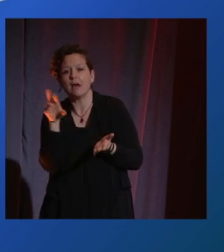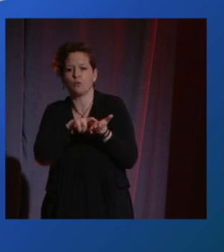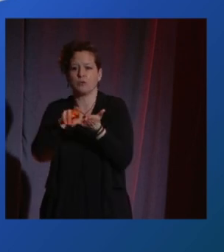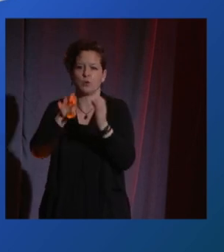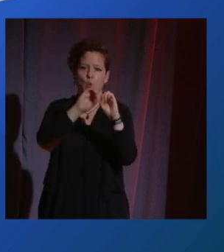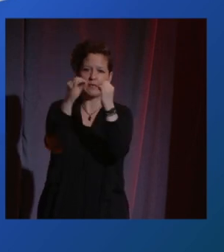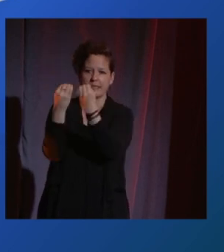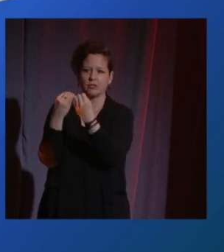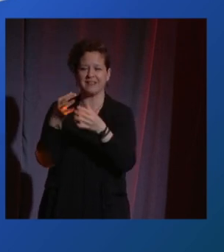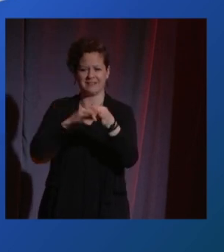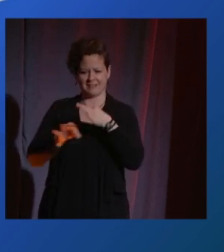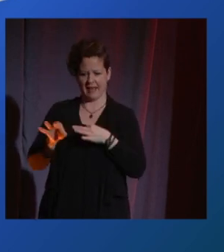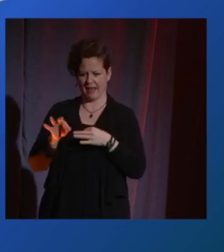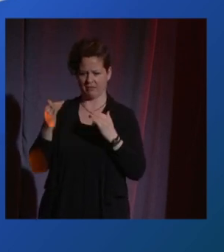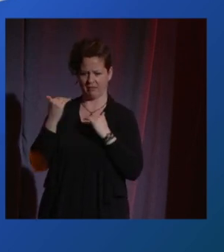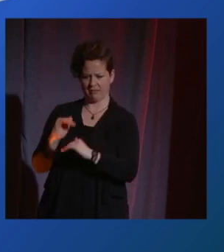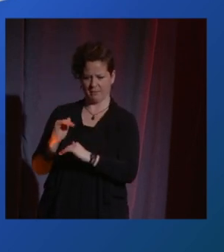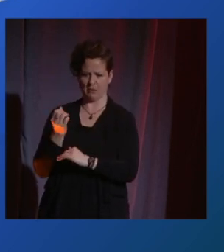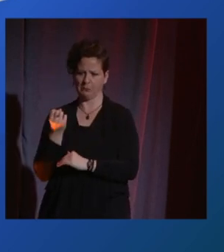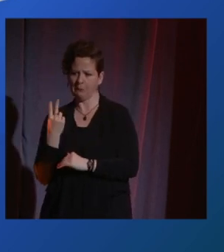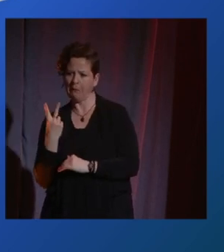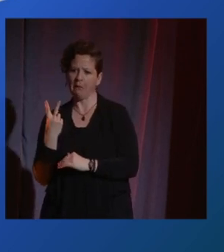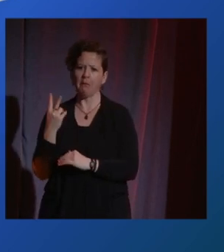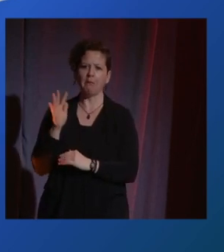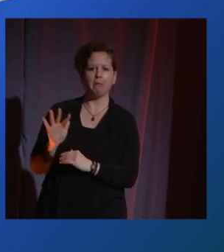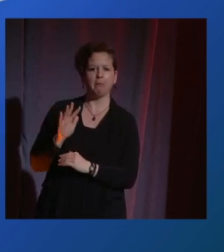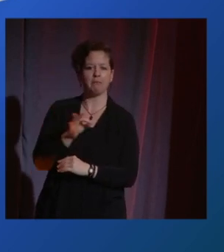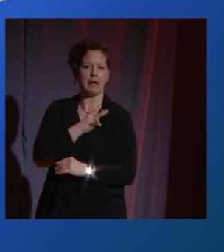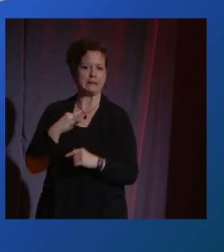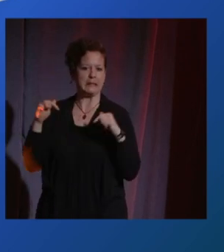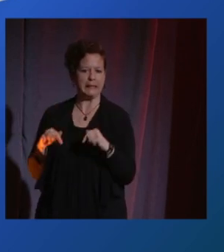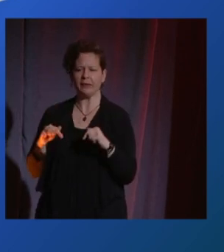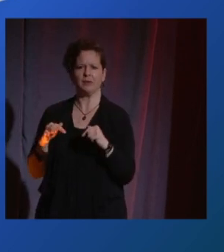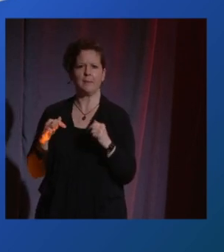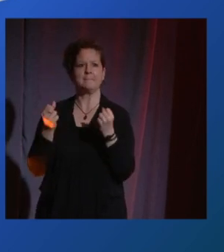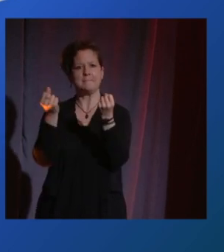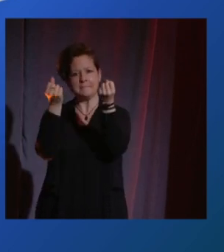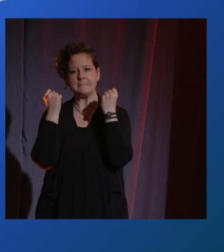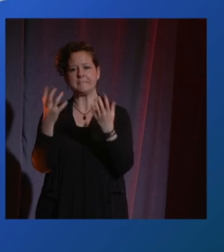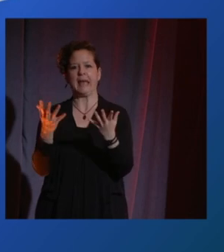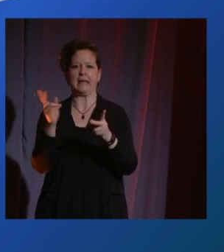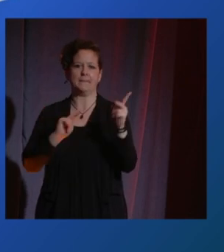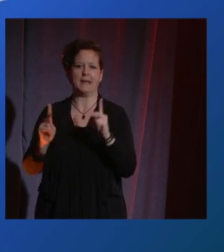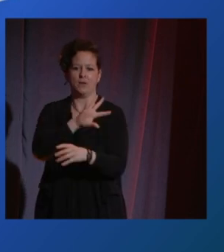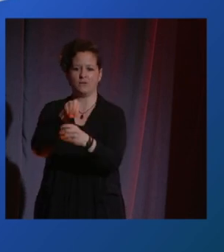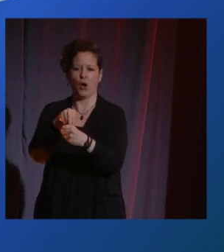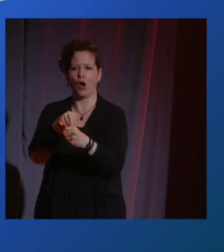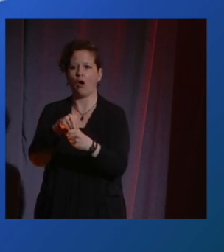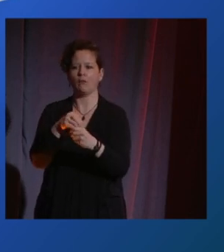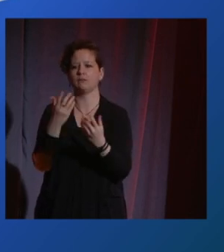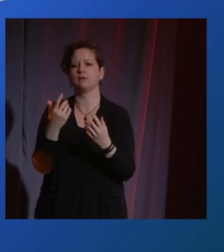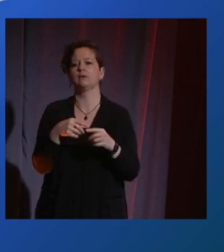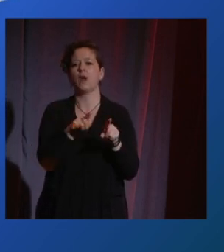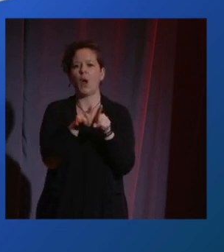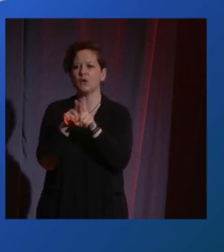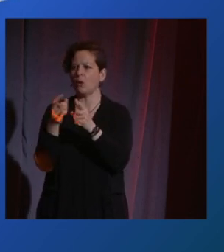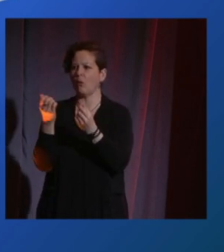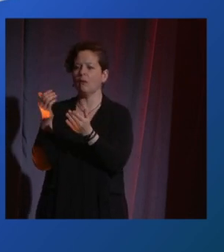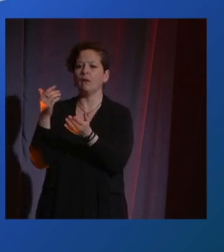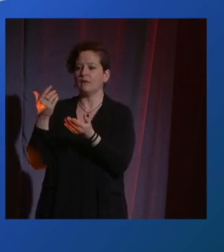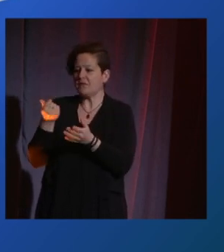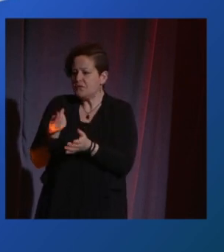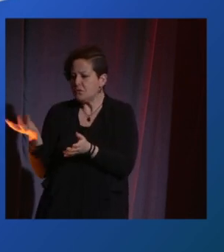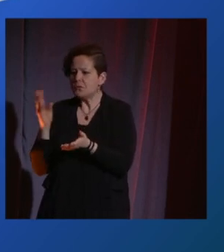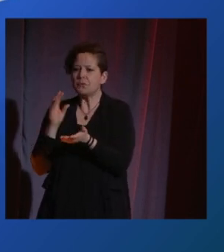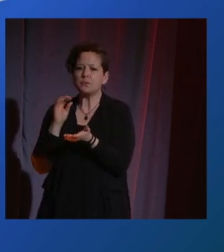dozens of Faculty thousands of Faculty instead of working with thousands of students tens of thousands of students and so we